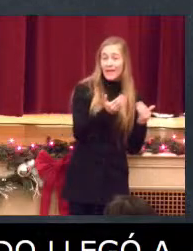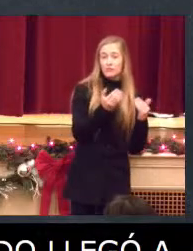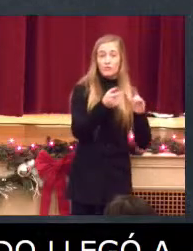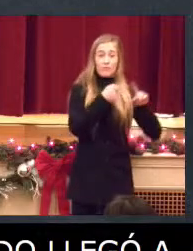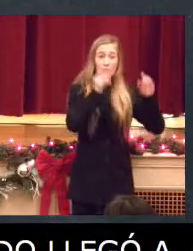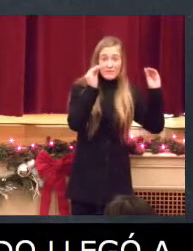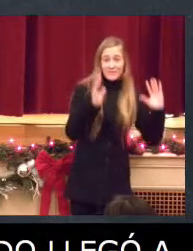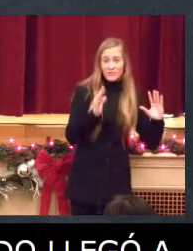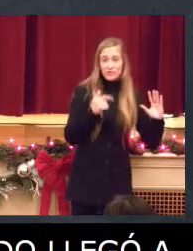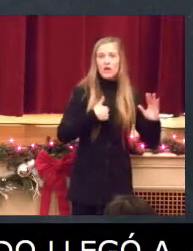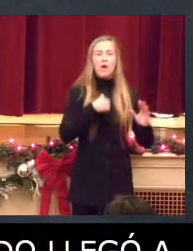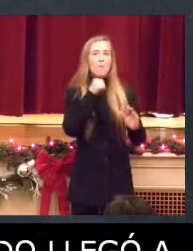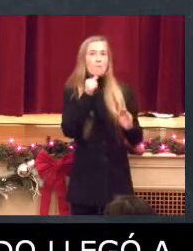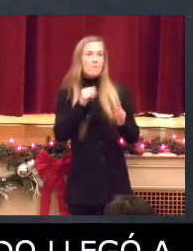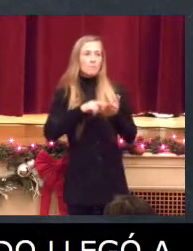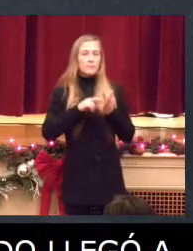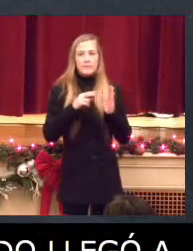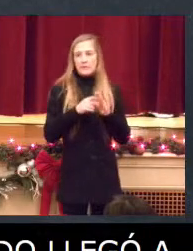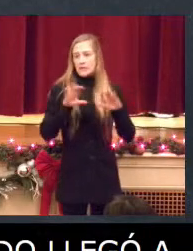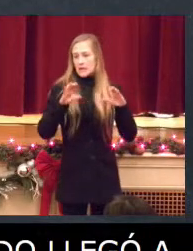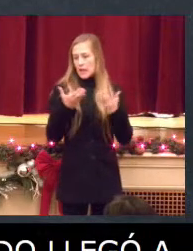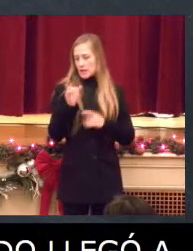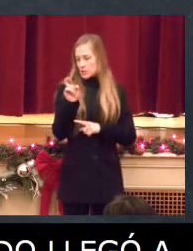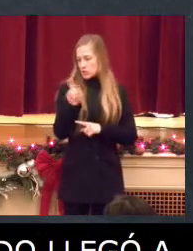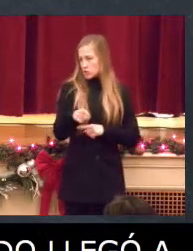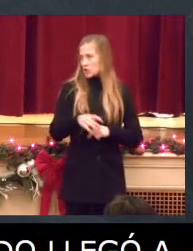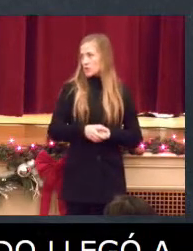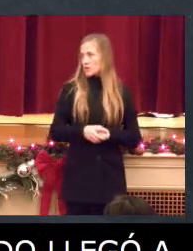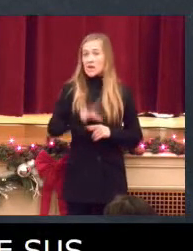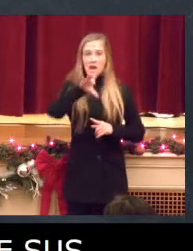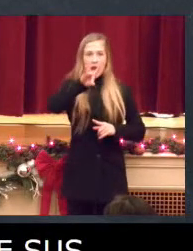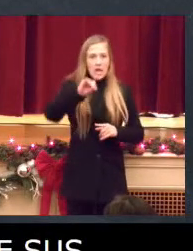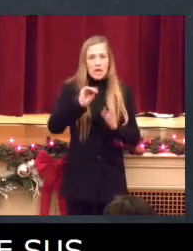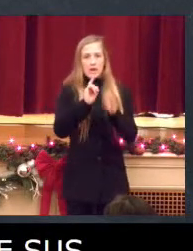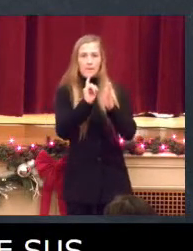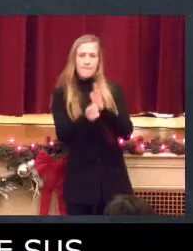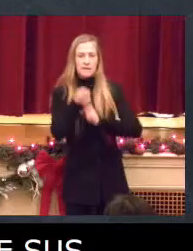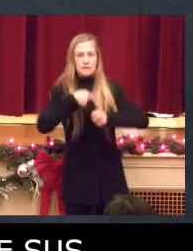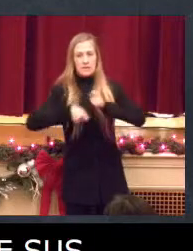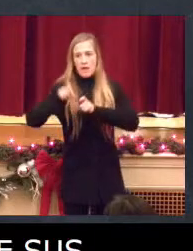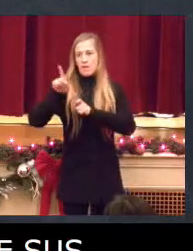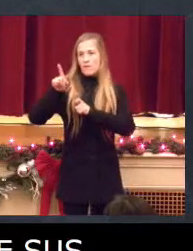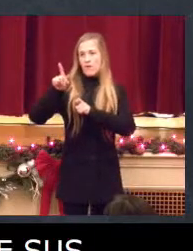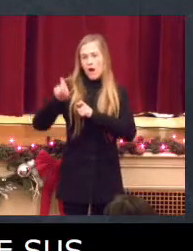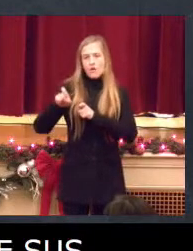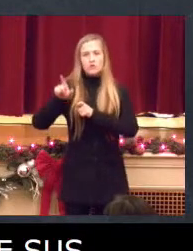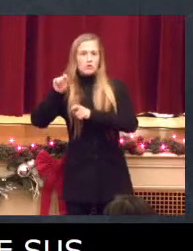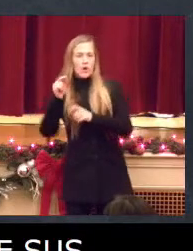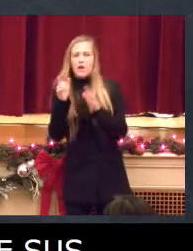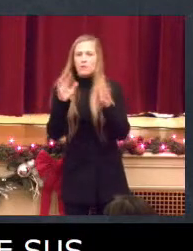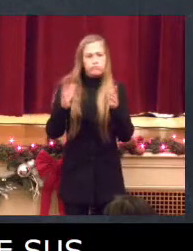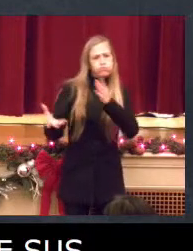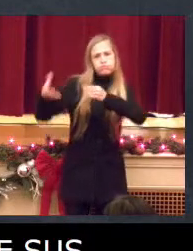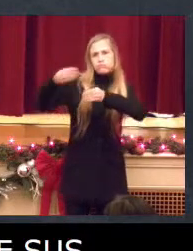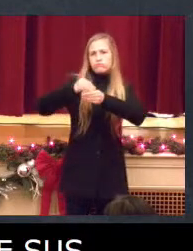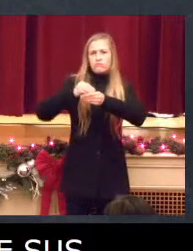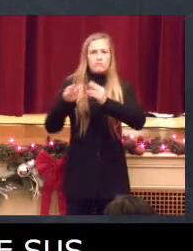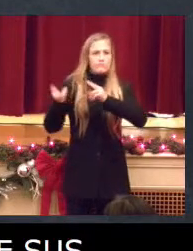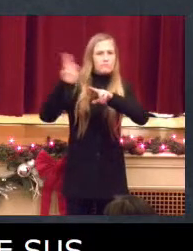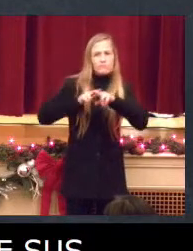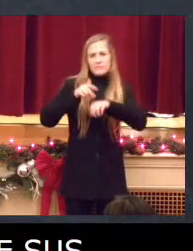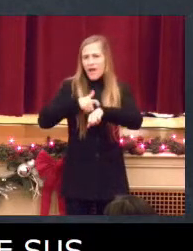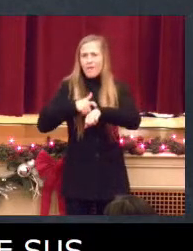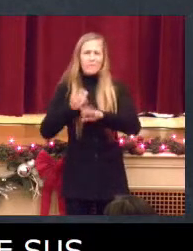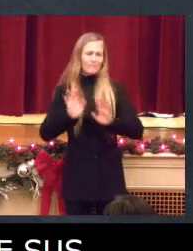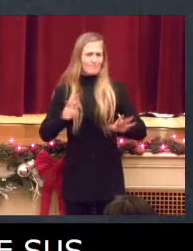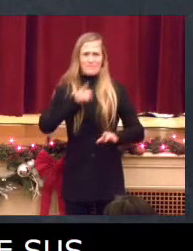mean to say class should be 80 minutes versus 120 minutes, meaning giving them extended opportunities.